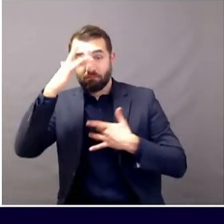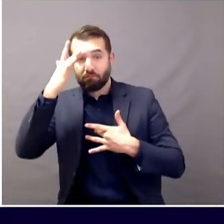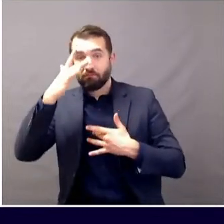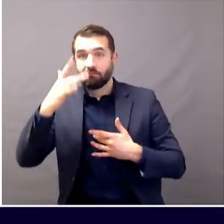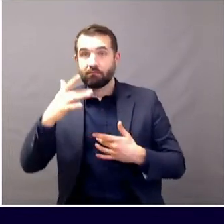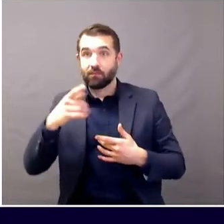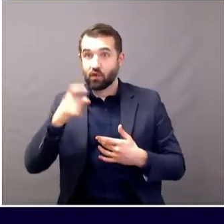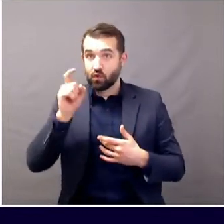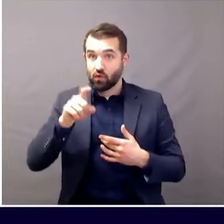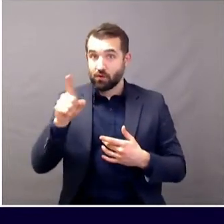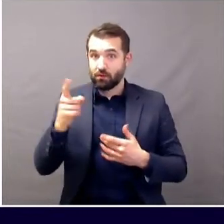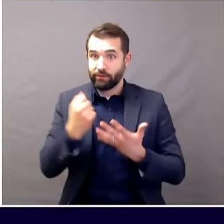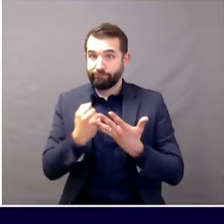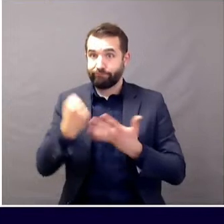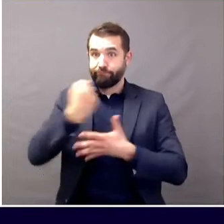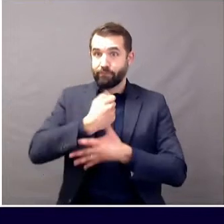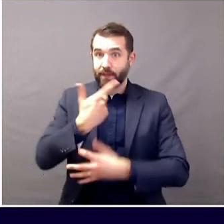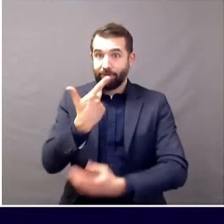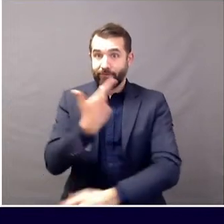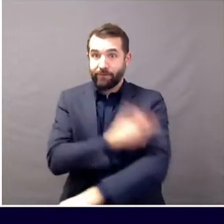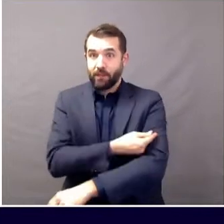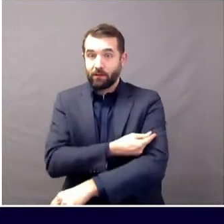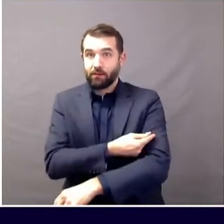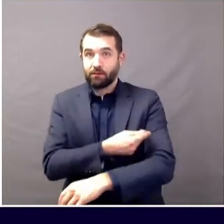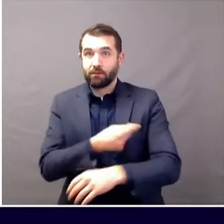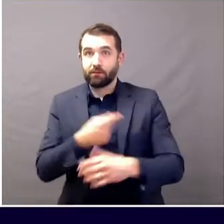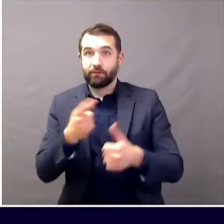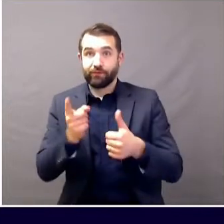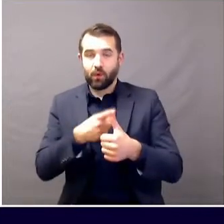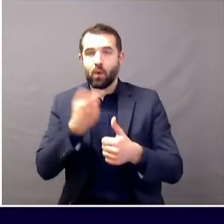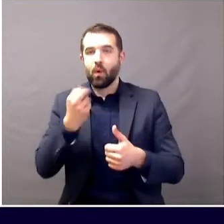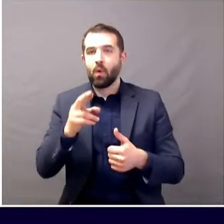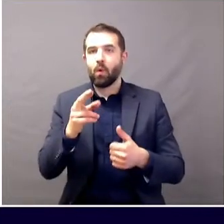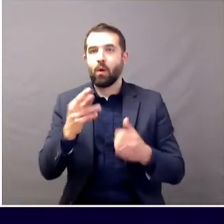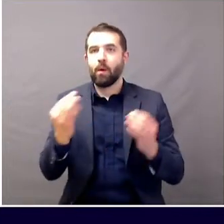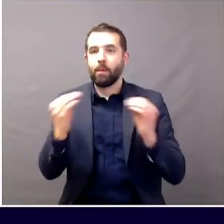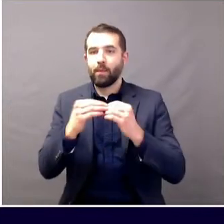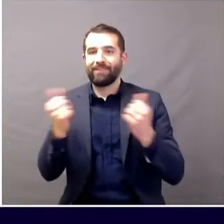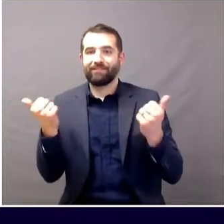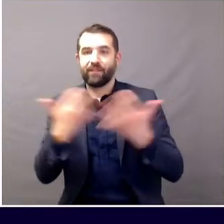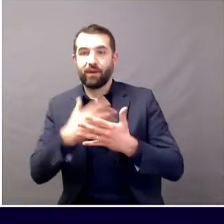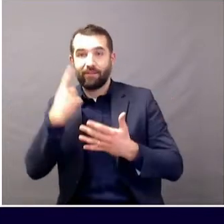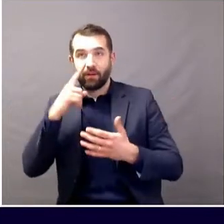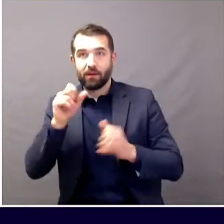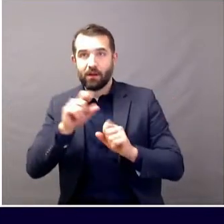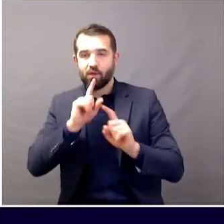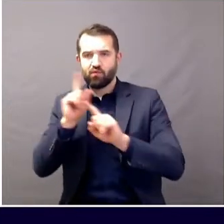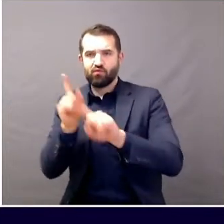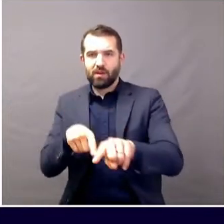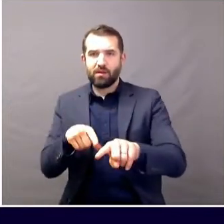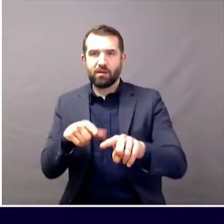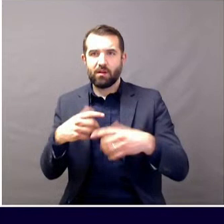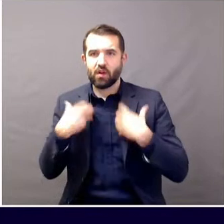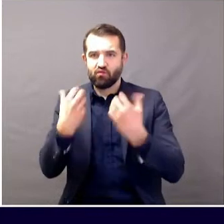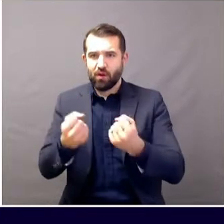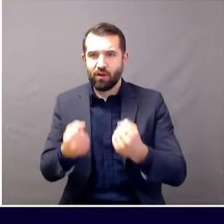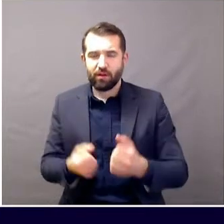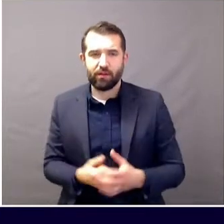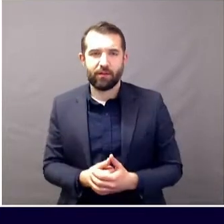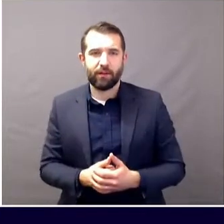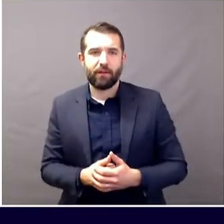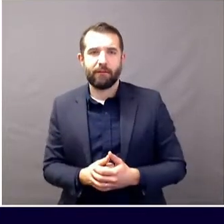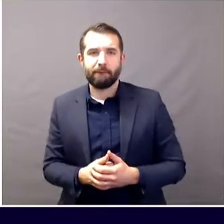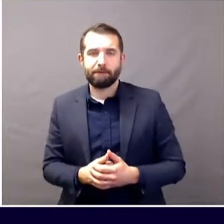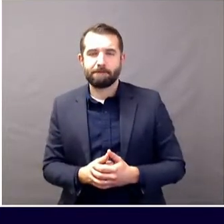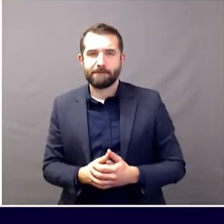with autoimmune disorders like lupus and others. There is no contraindication to getting the COVID vaccine. But if